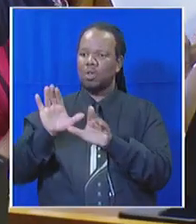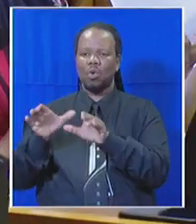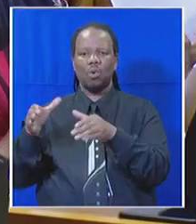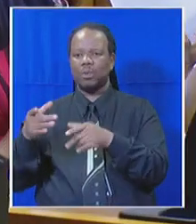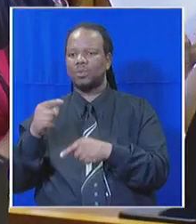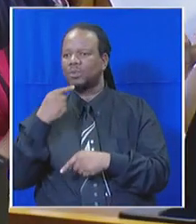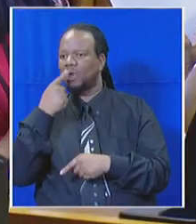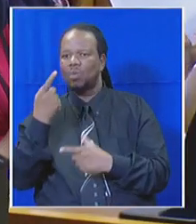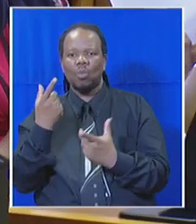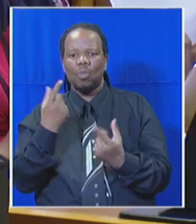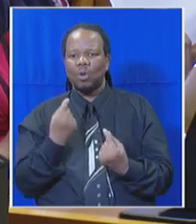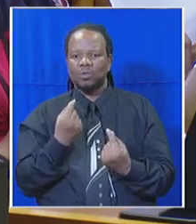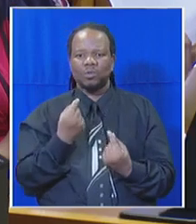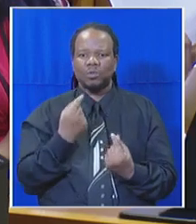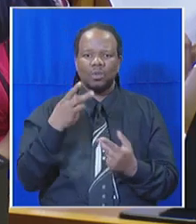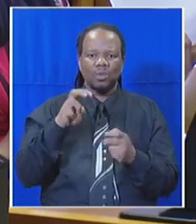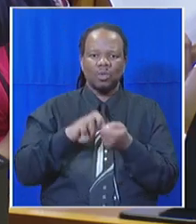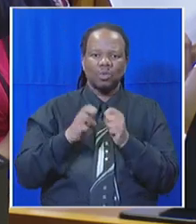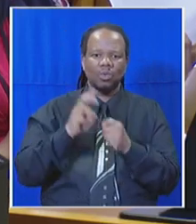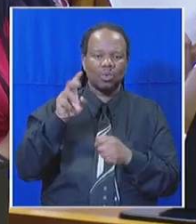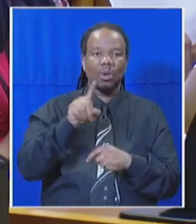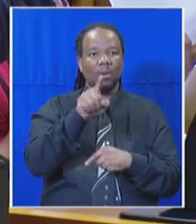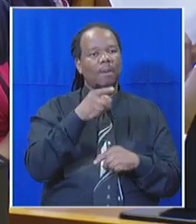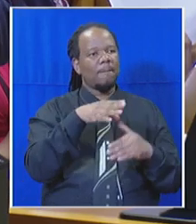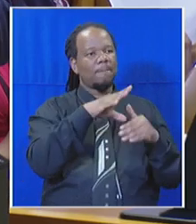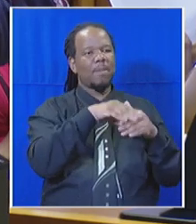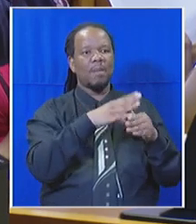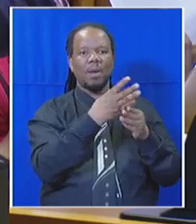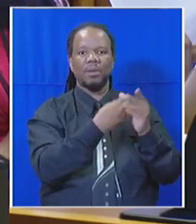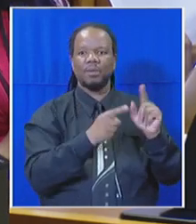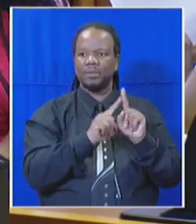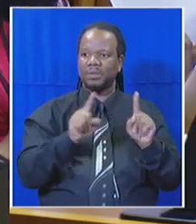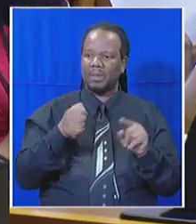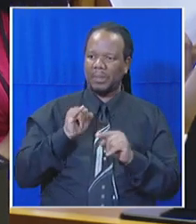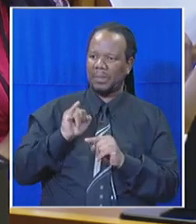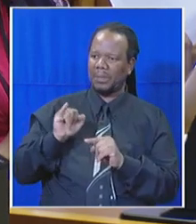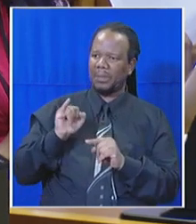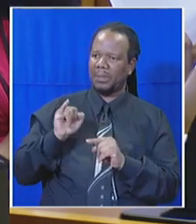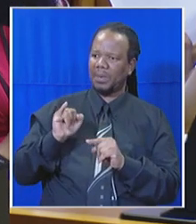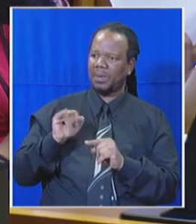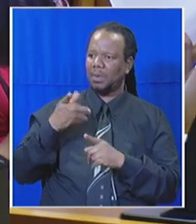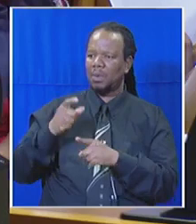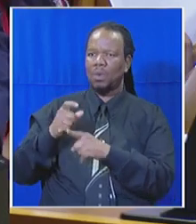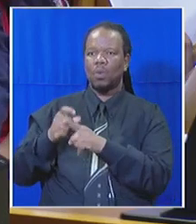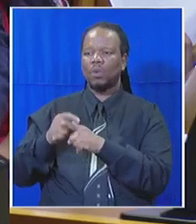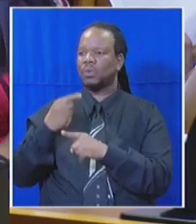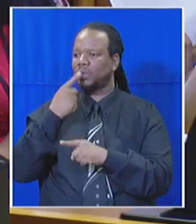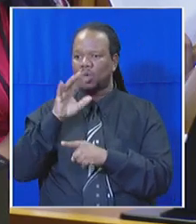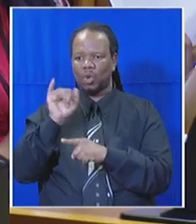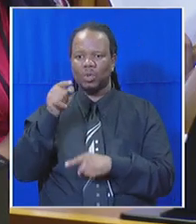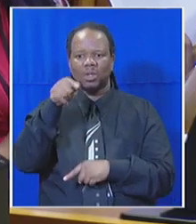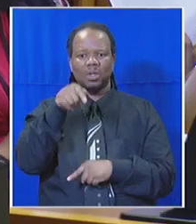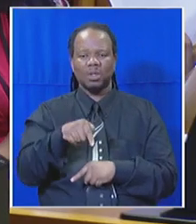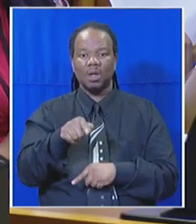our decision. So the honorable member must withdraw the patronizing remarks that we should have raised them elsewhere as opposed to here. This